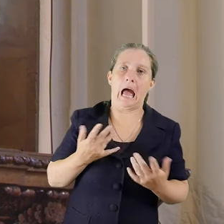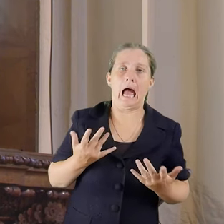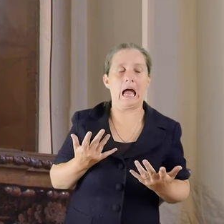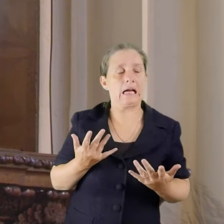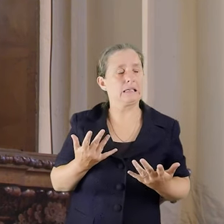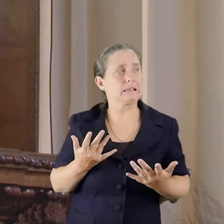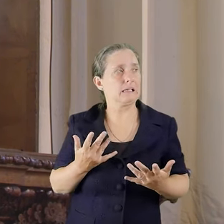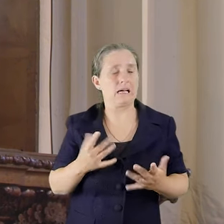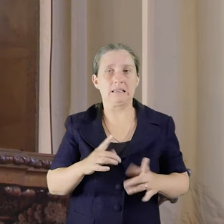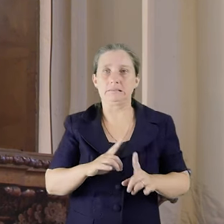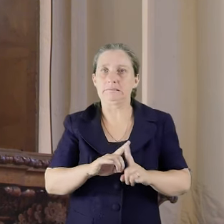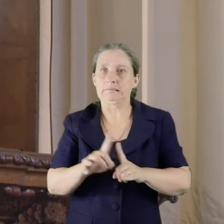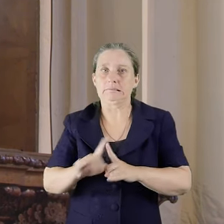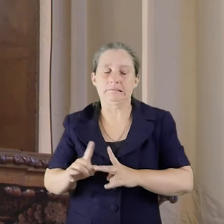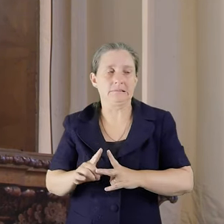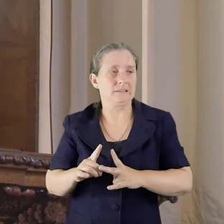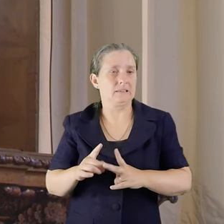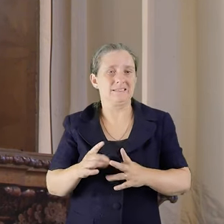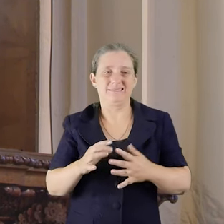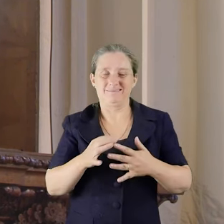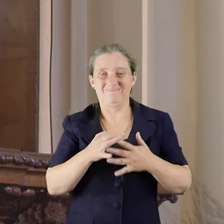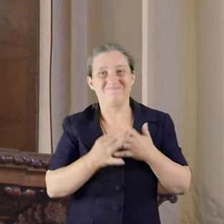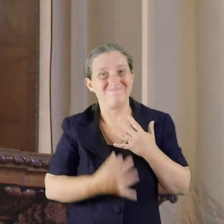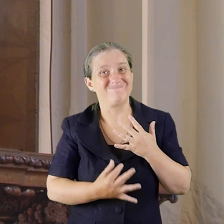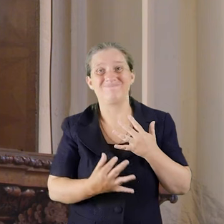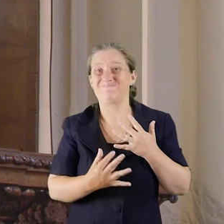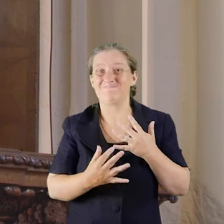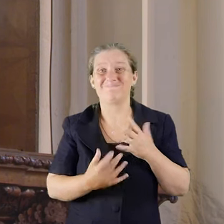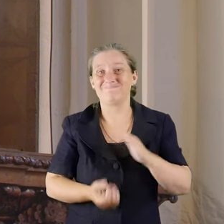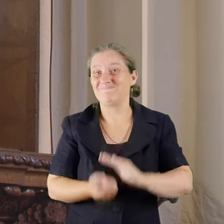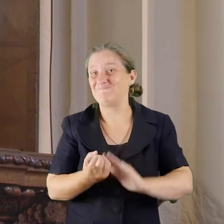of strange physical manifestations that come with them.